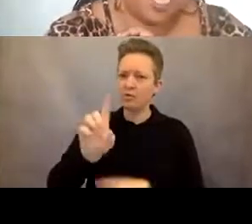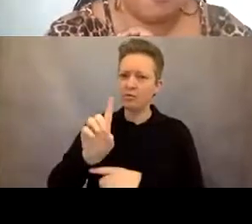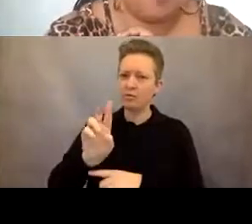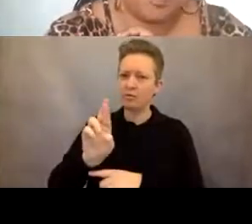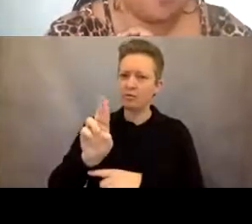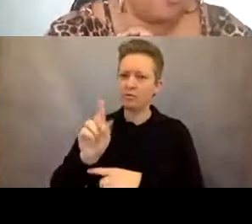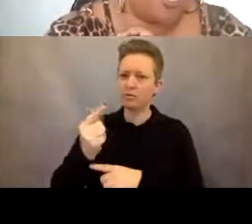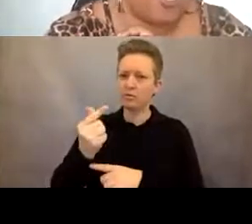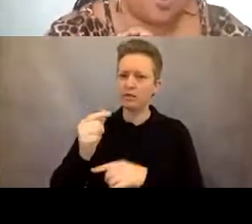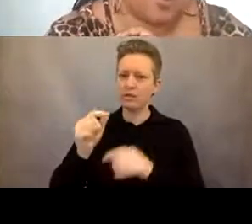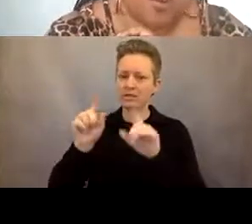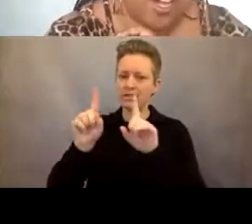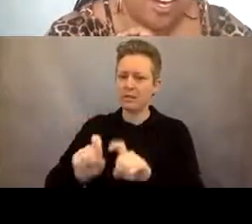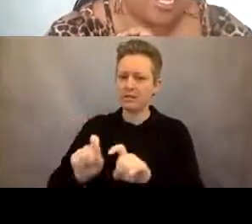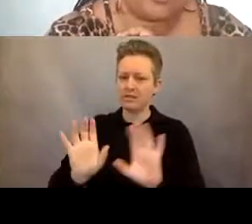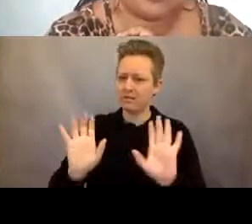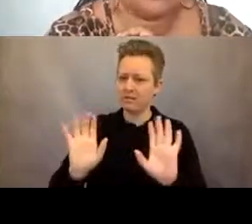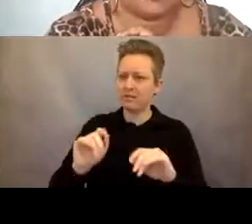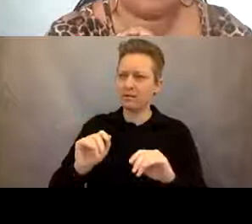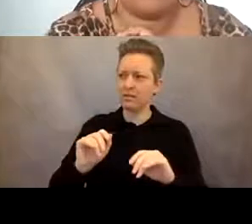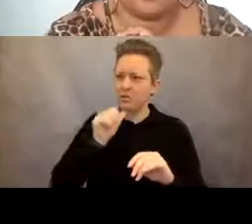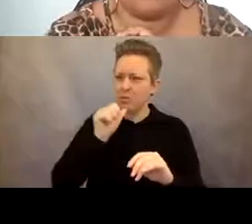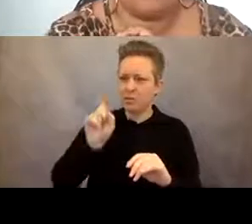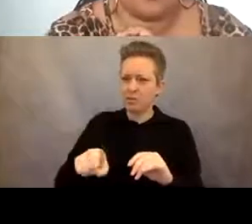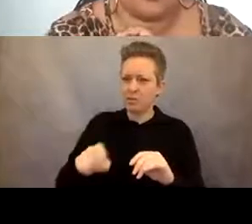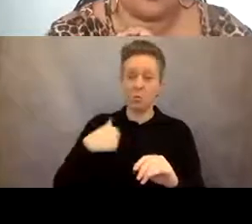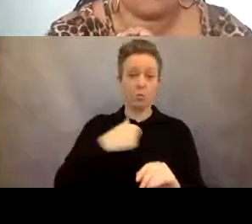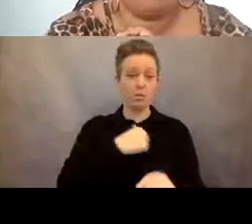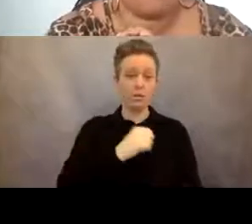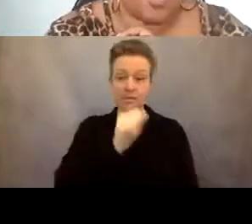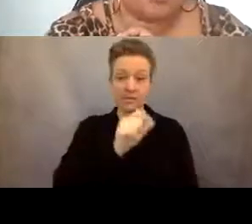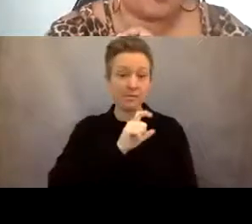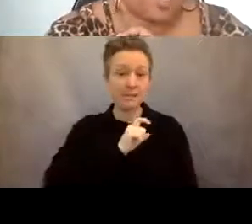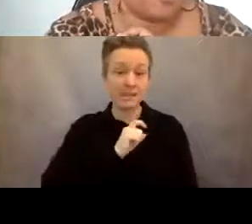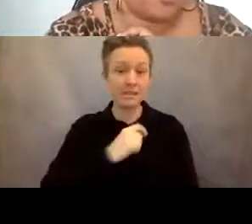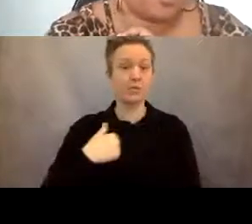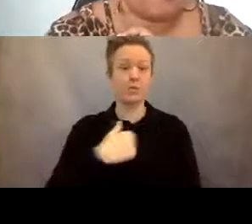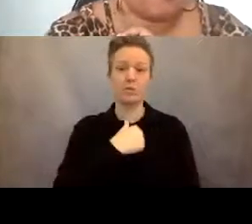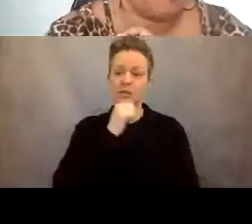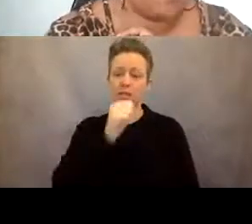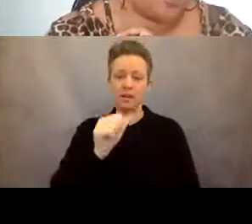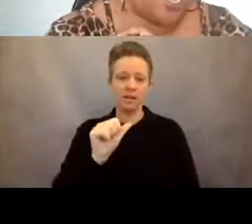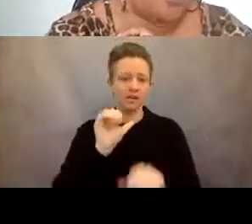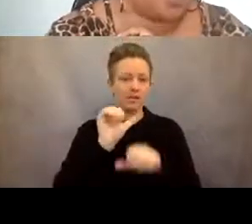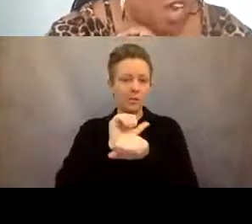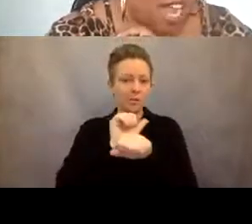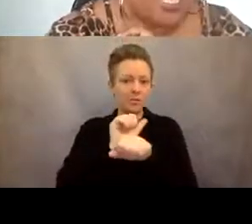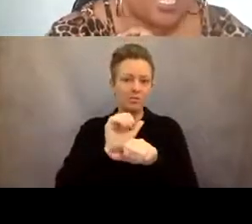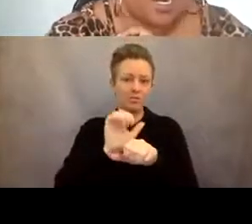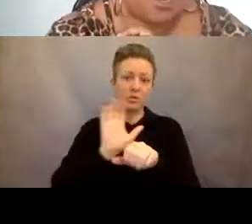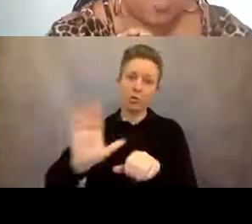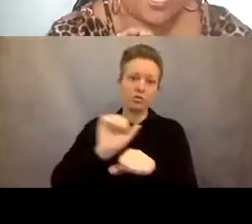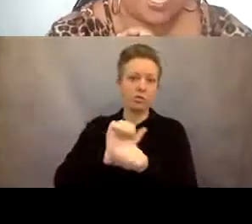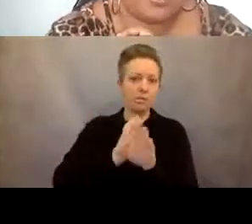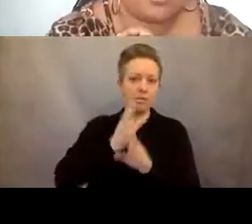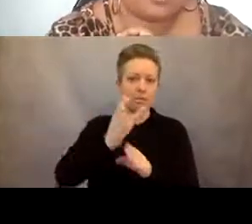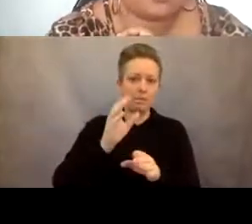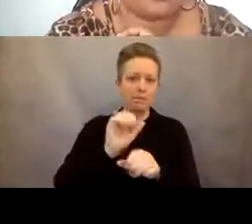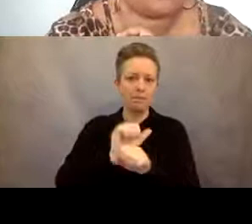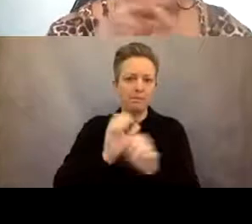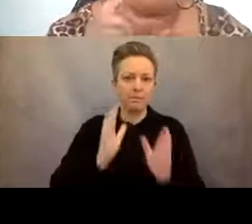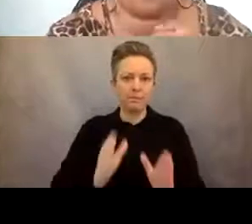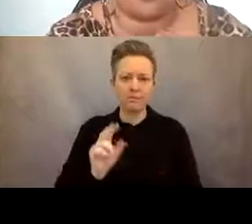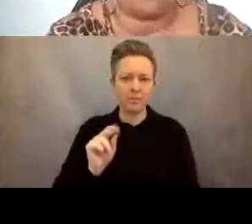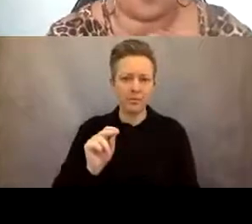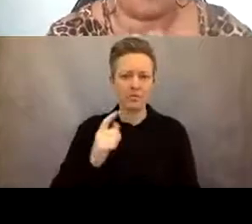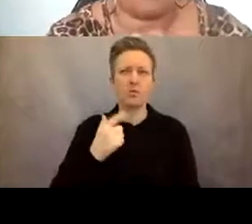is not, like, we're not your employer. Like, that is not what we're there for. But the way I tried to get around it, at least, was